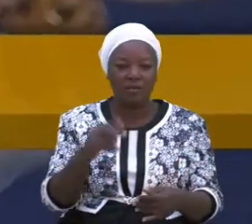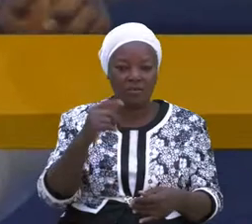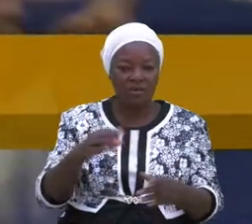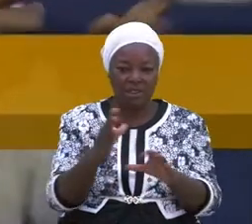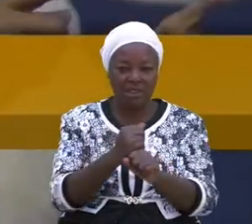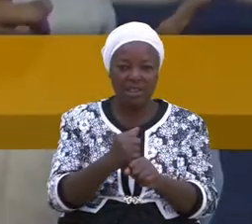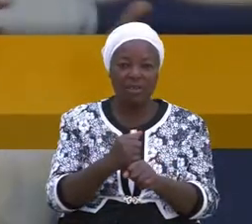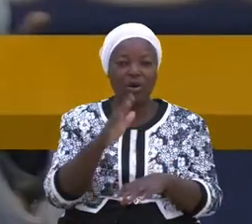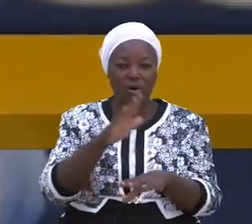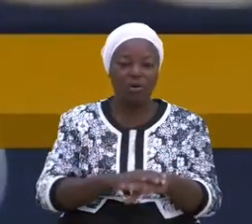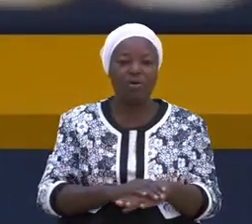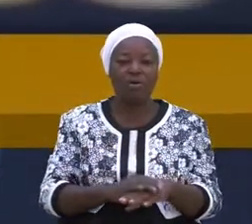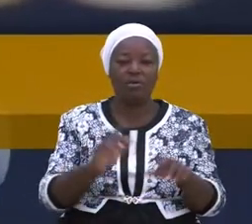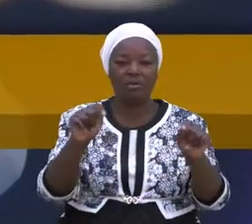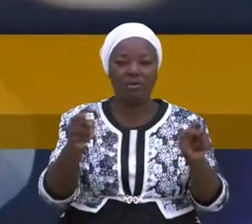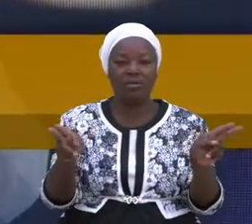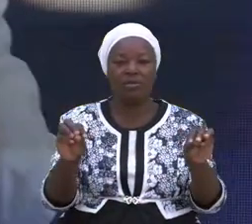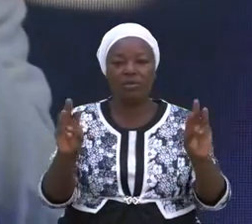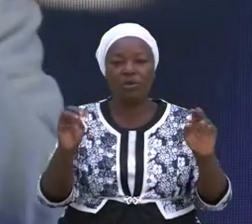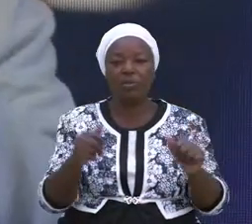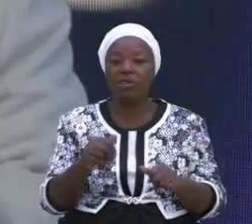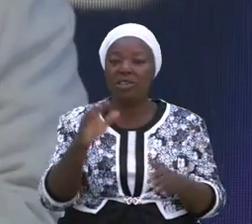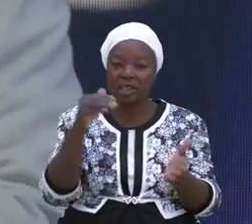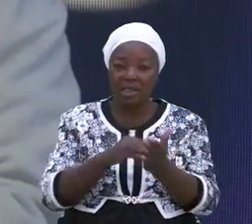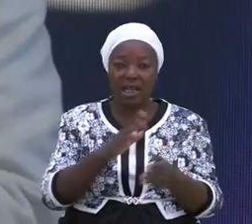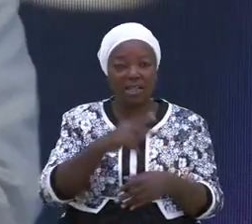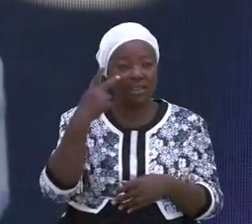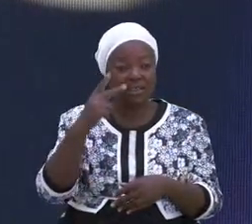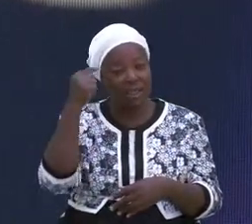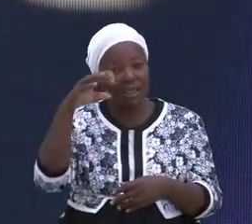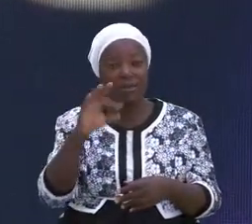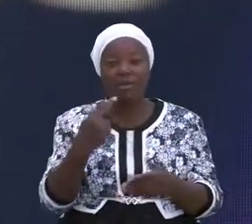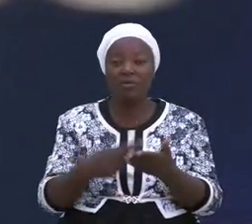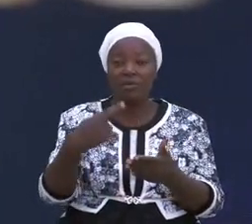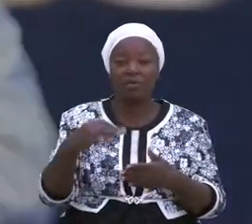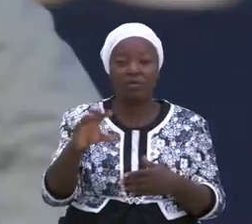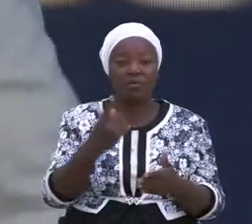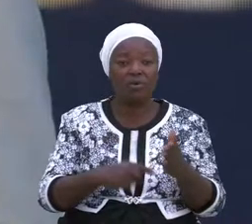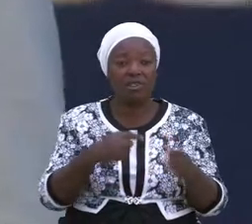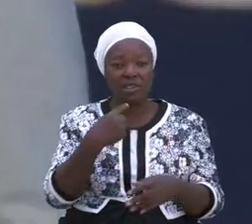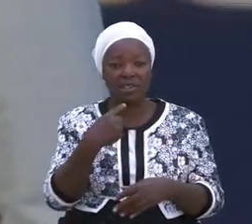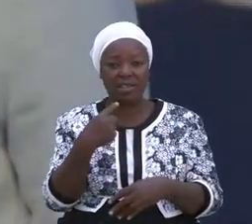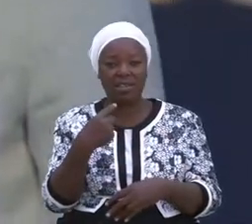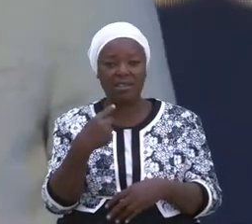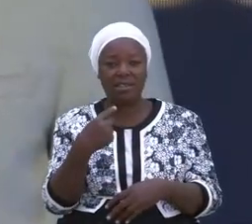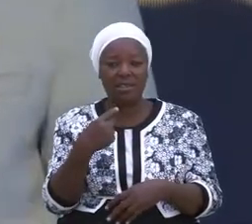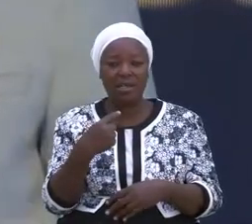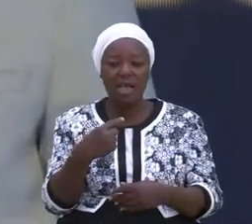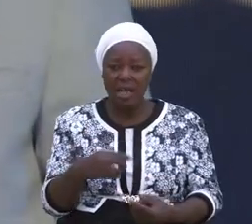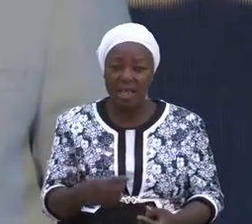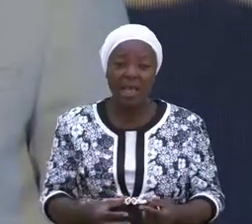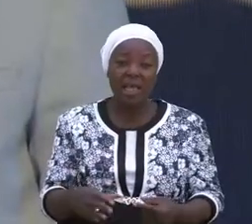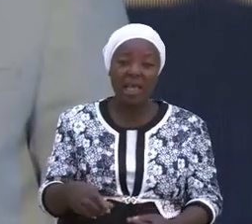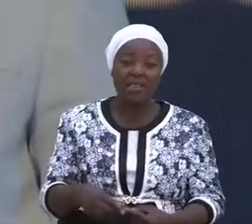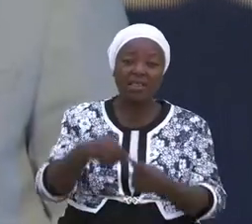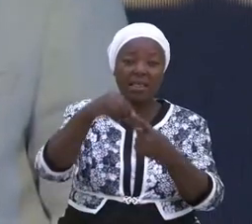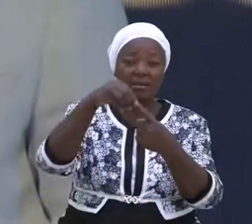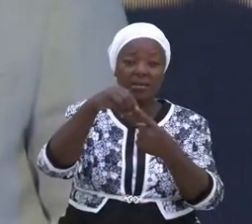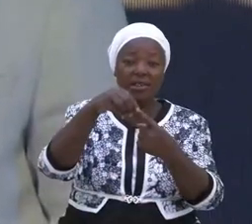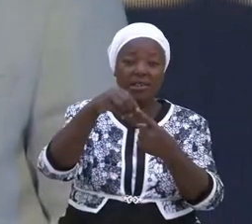and think about the implication of what he said. Except I shall